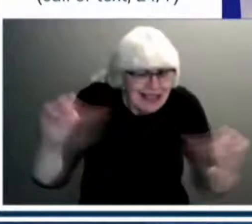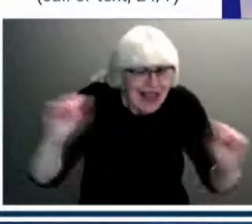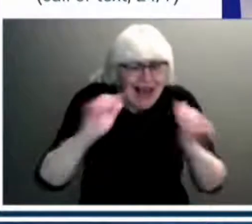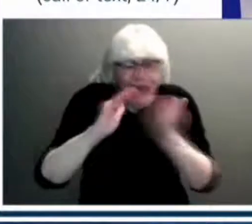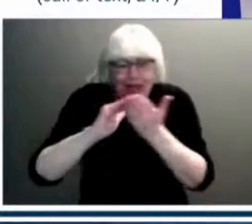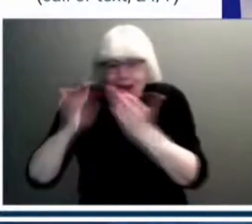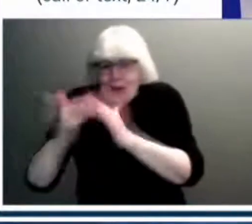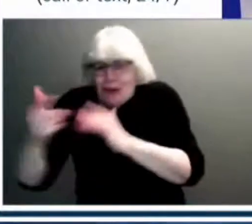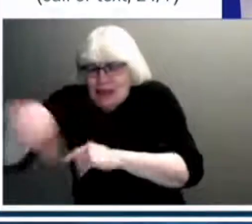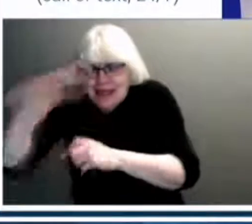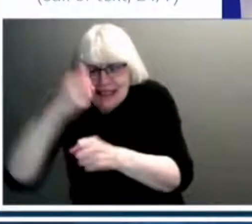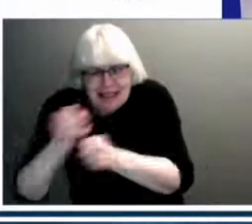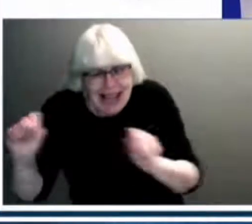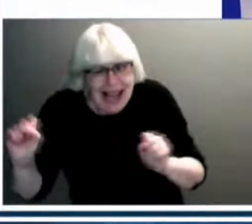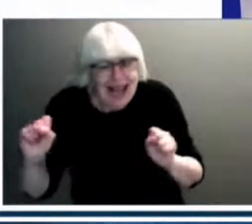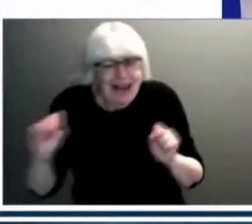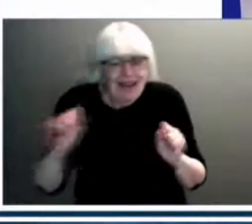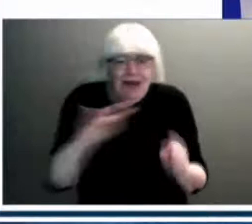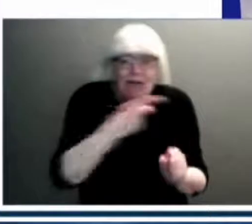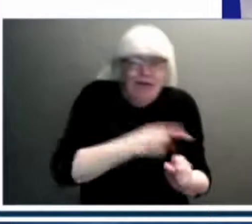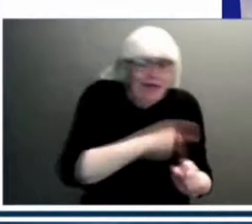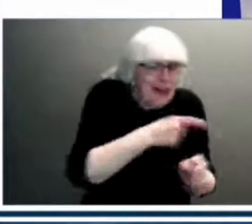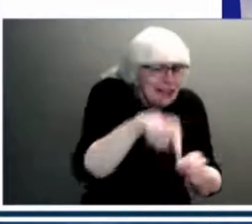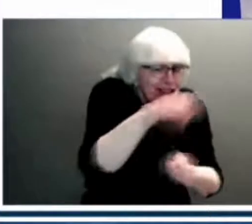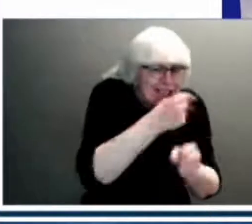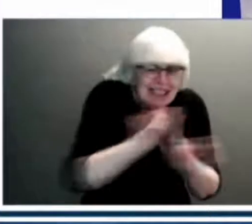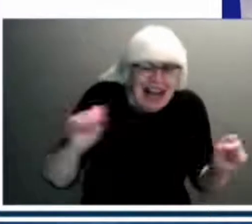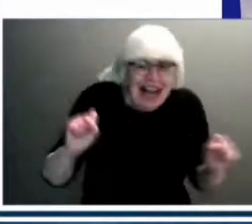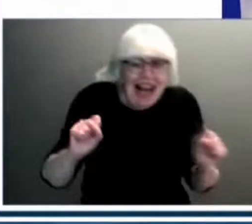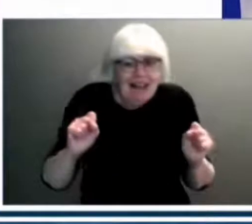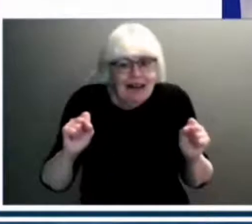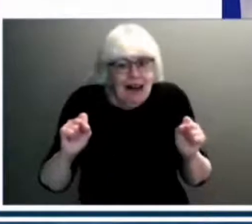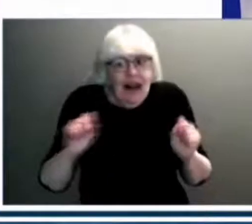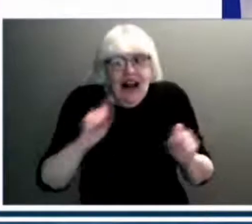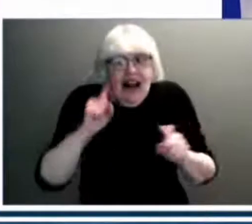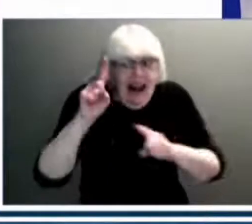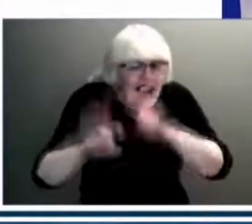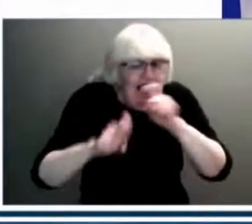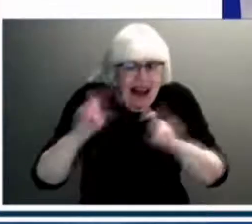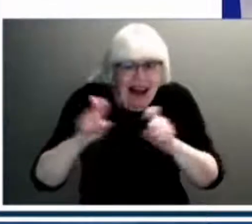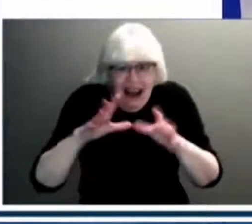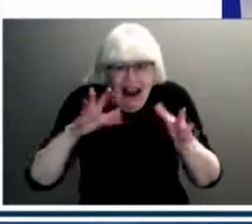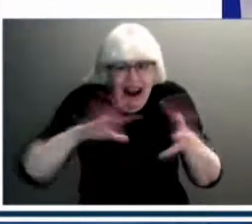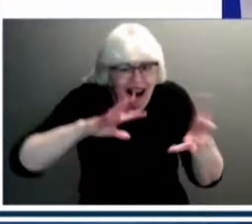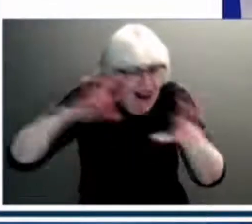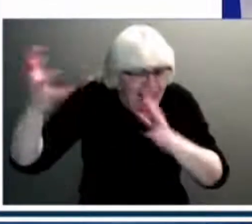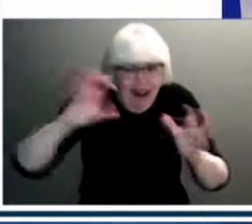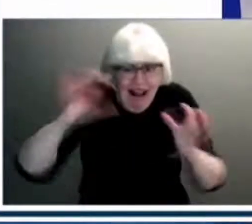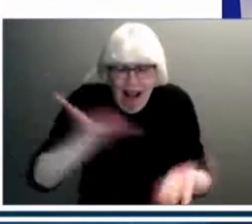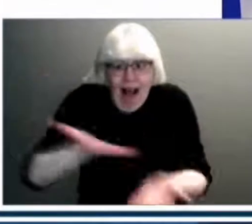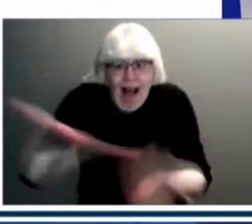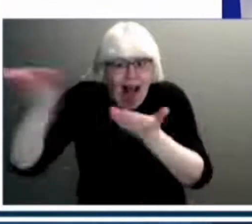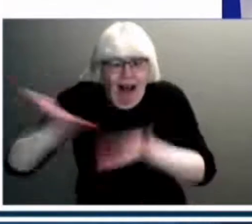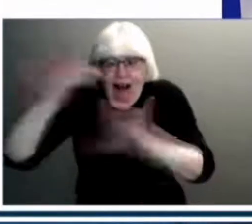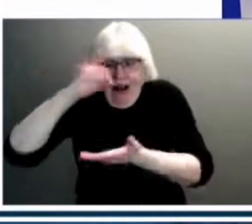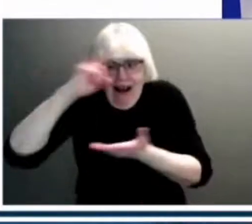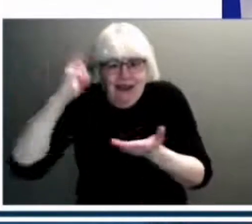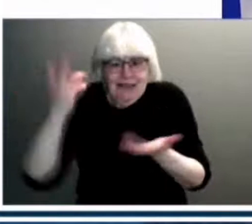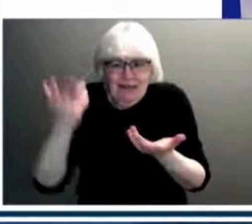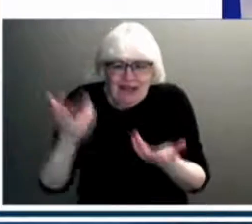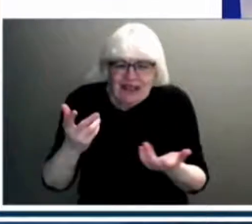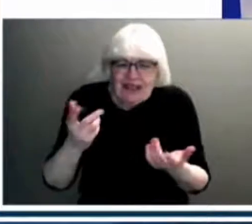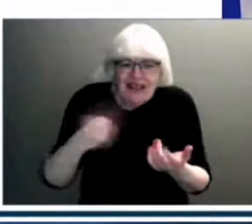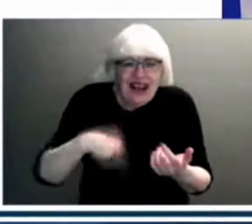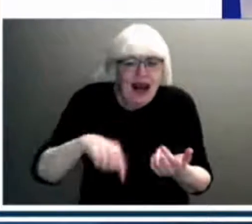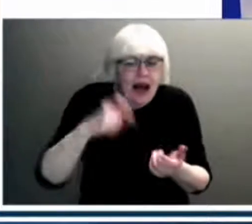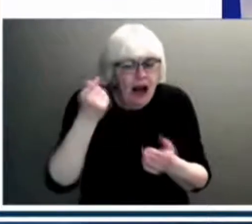off the healthcare system. So I understand the frustration that people are feeling, and I share